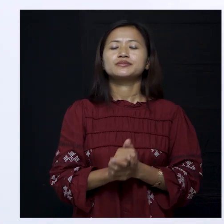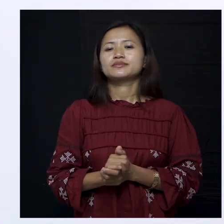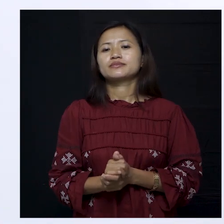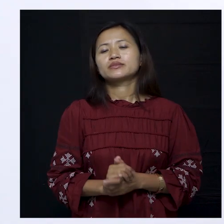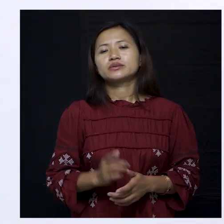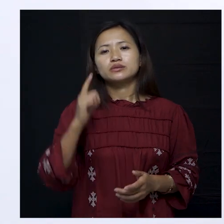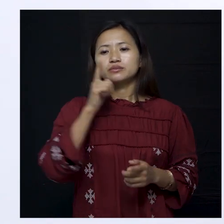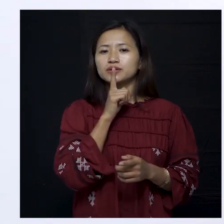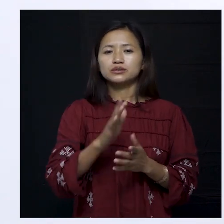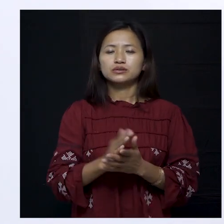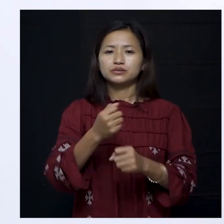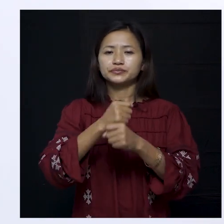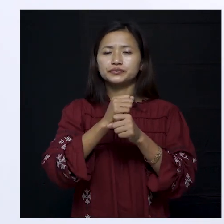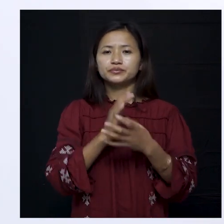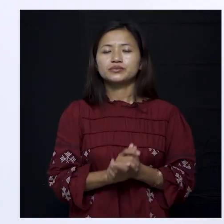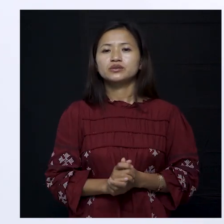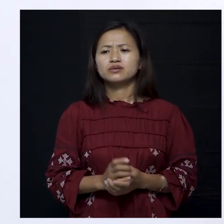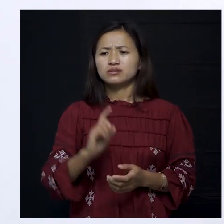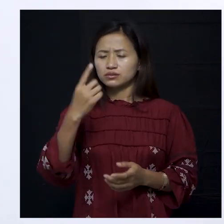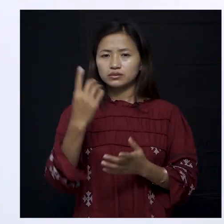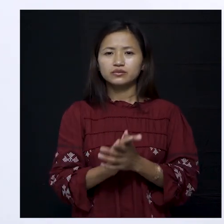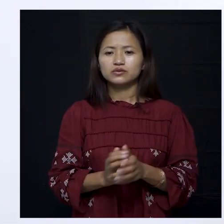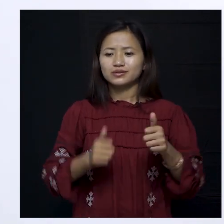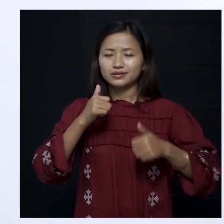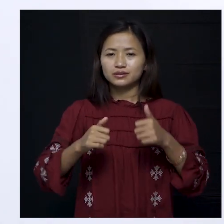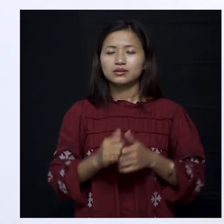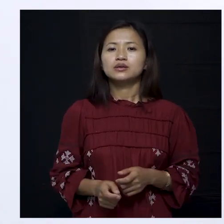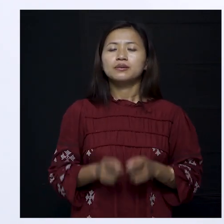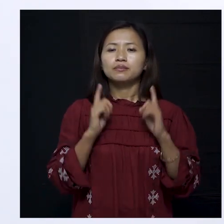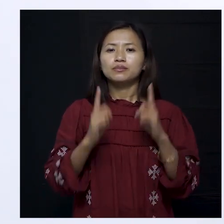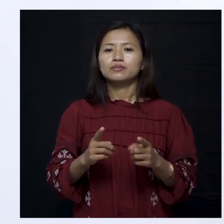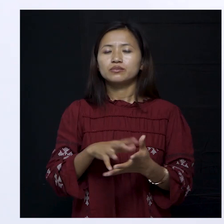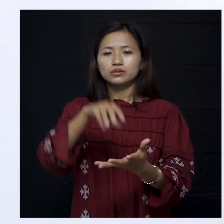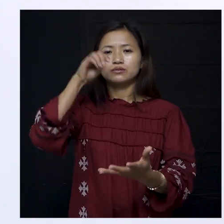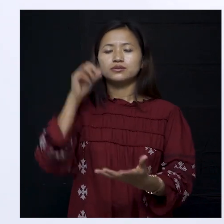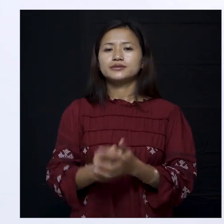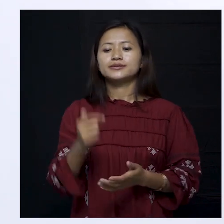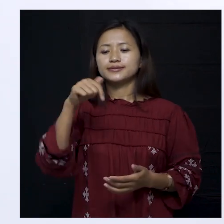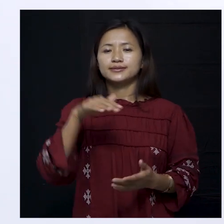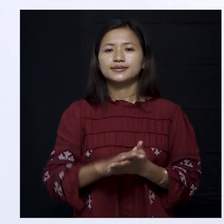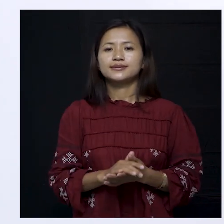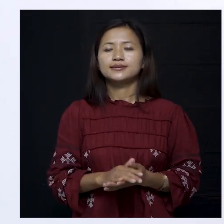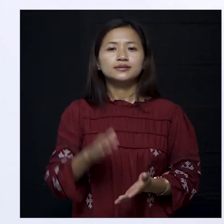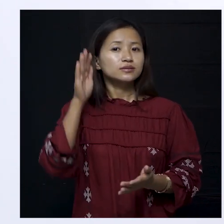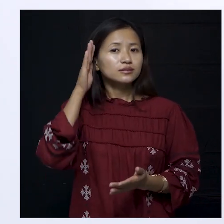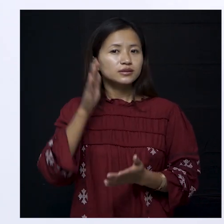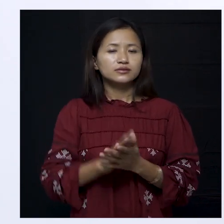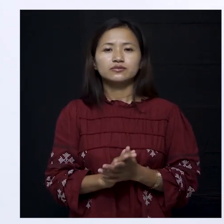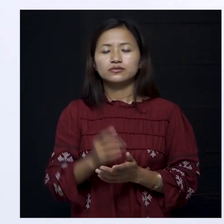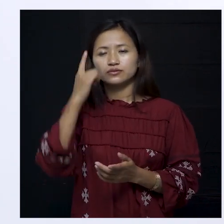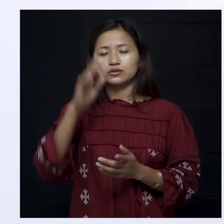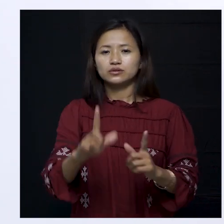So you have to make sure that not only for the exams, but you are learning this as a lesson for your